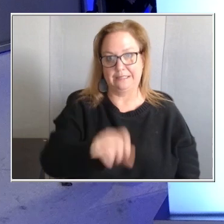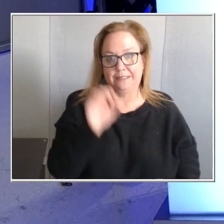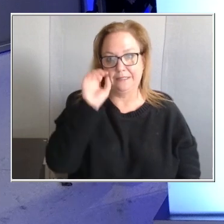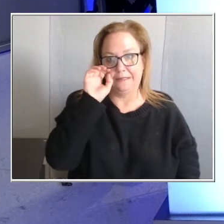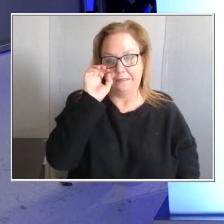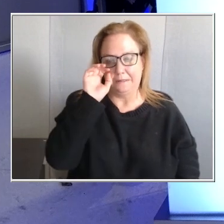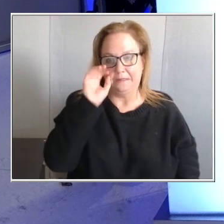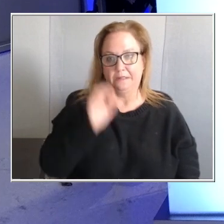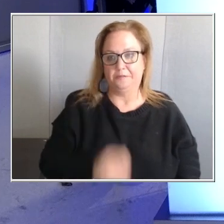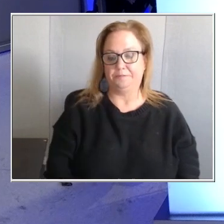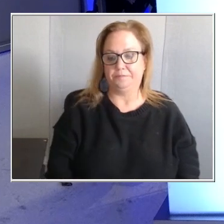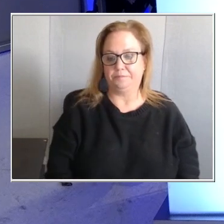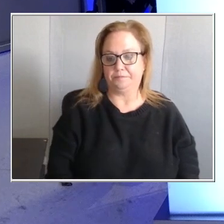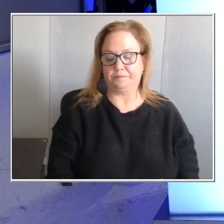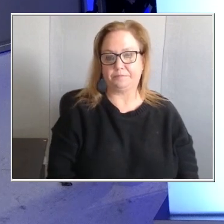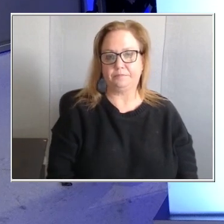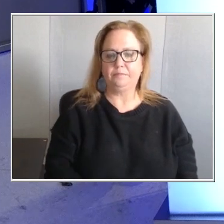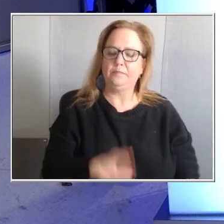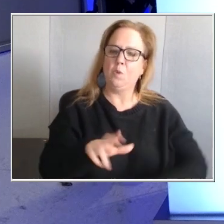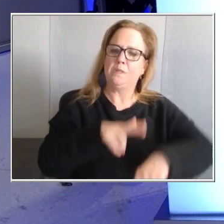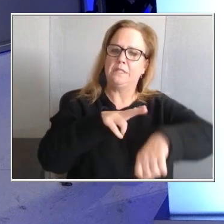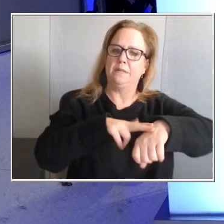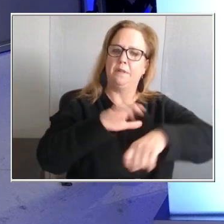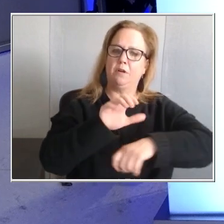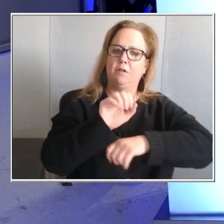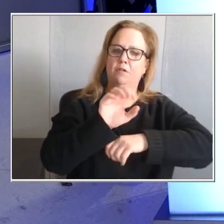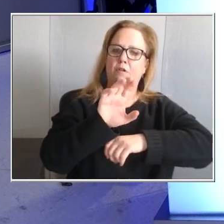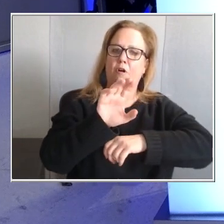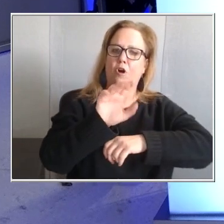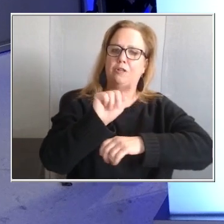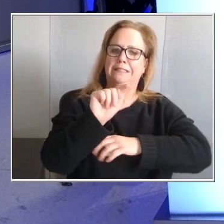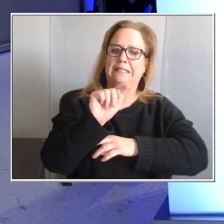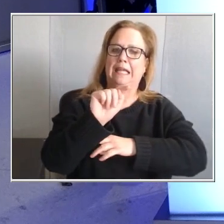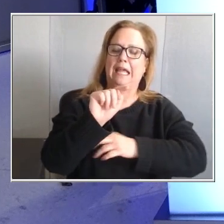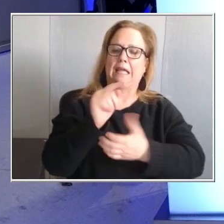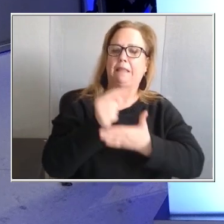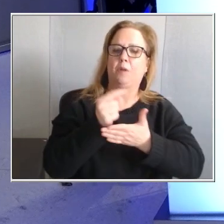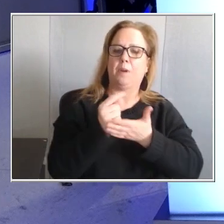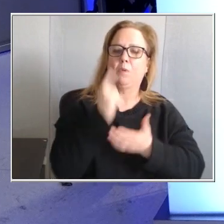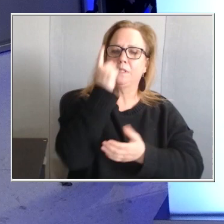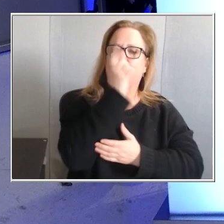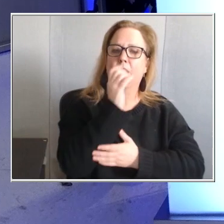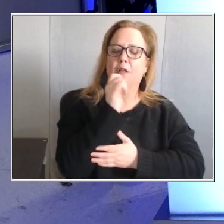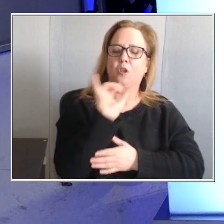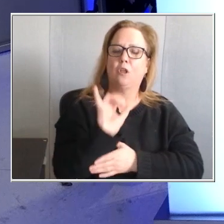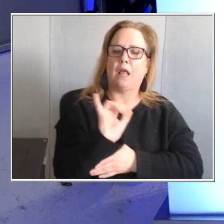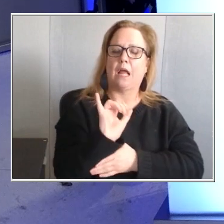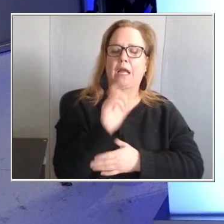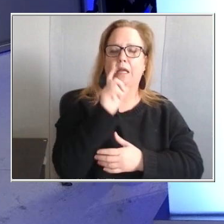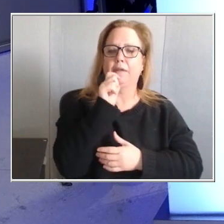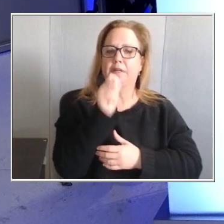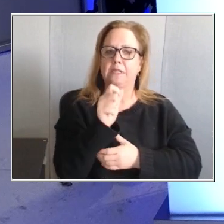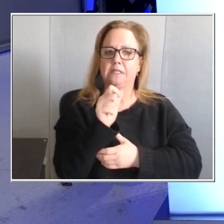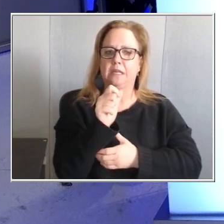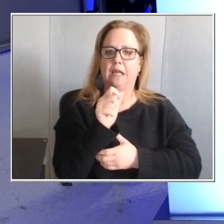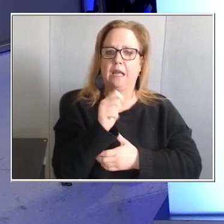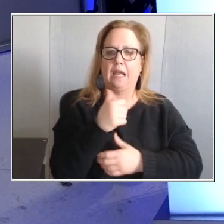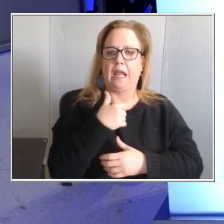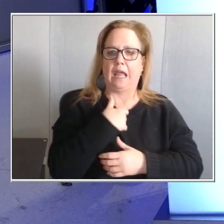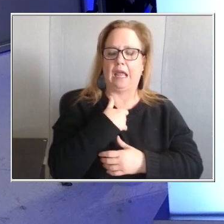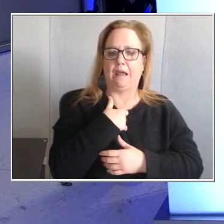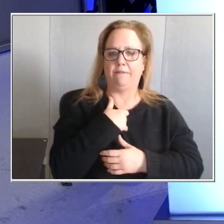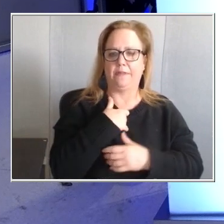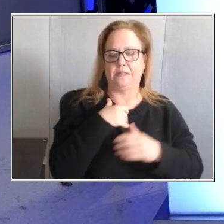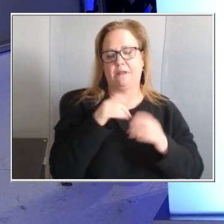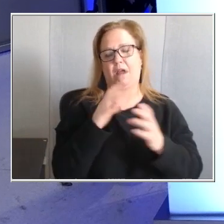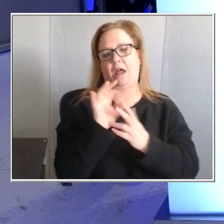me, though, Dr. Berger, what's a typical CAR T therapy? Like what's the process like if somebody were not to have this so-called off-the-shelf